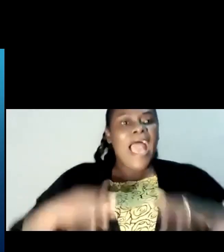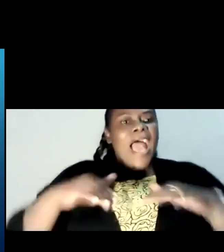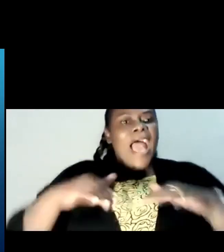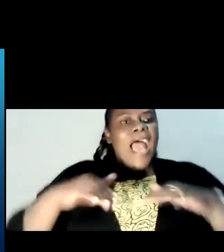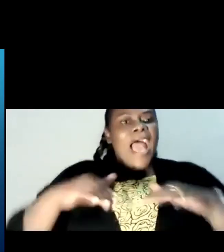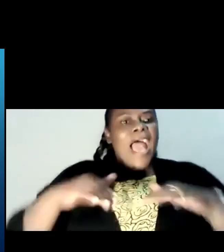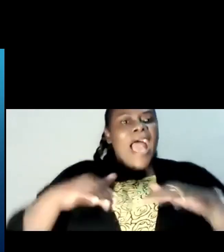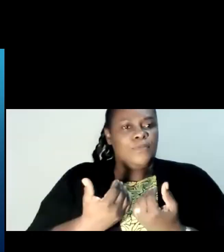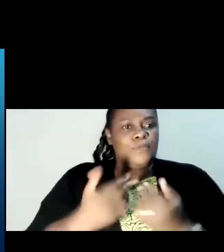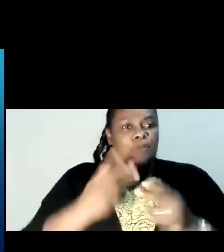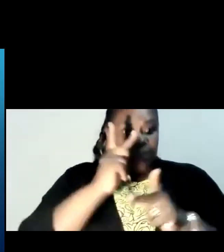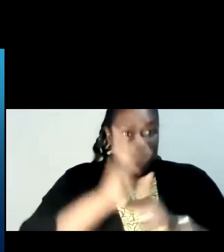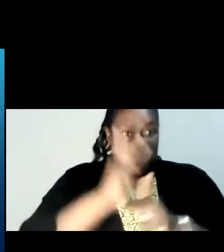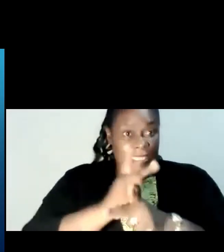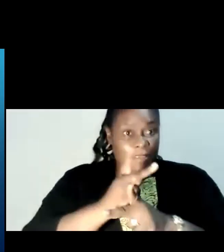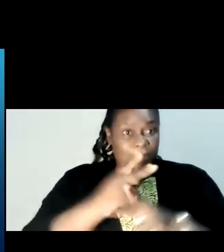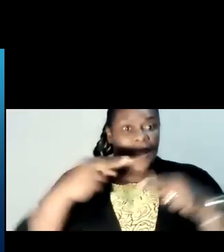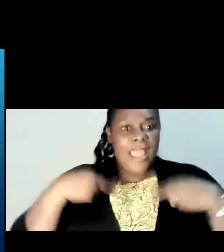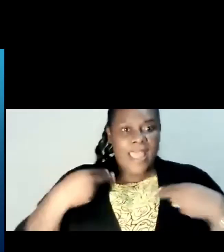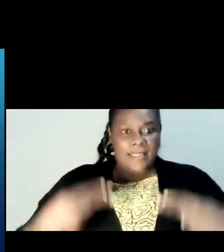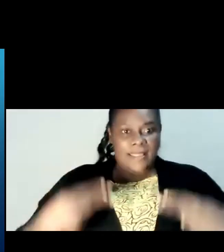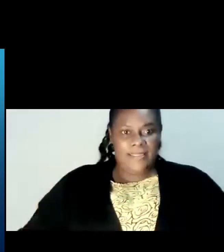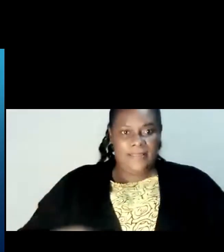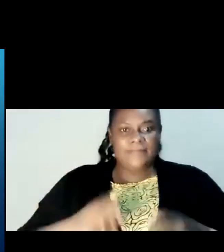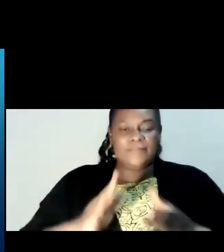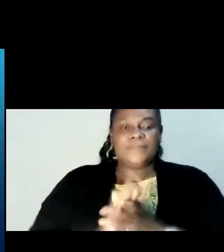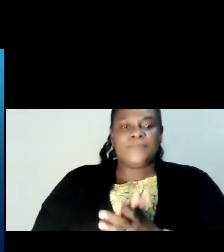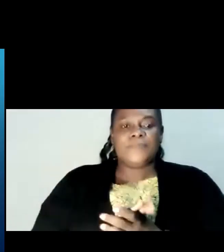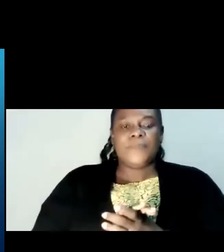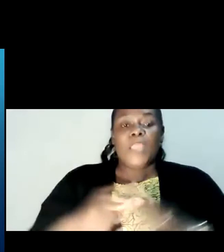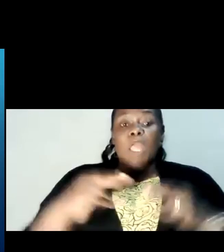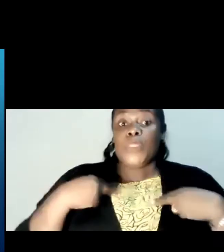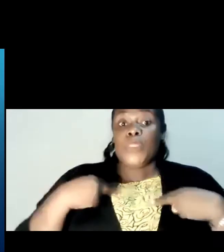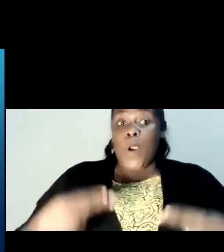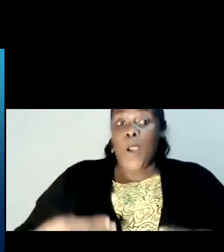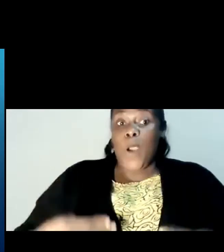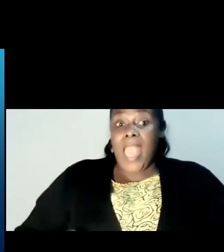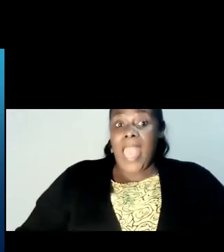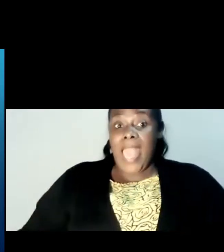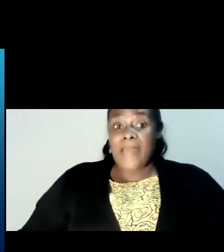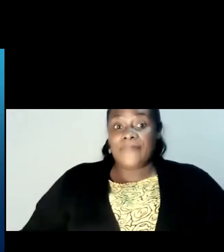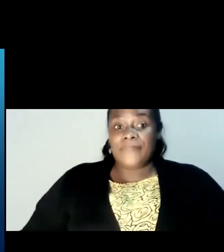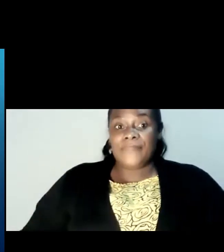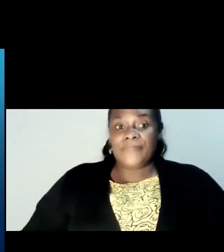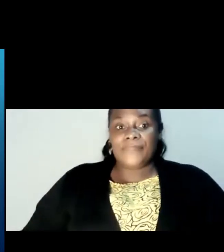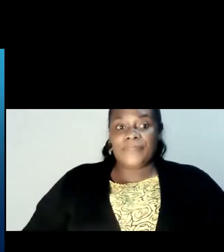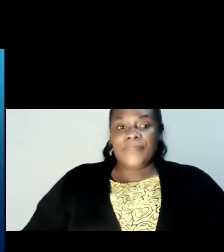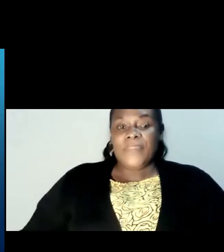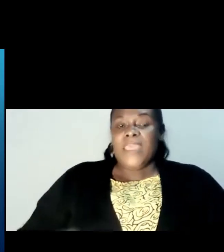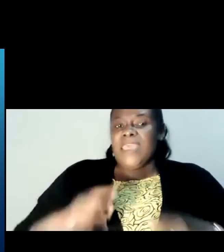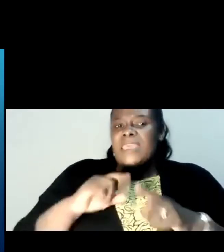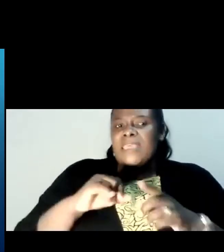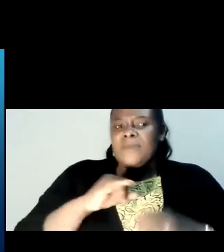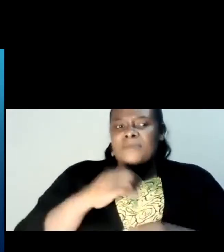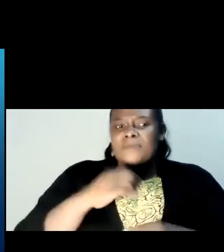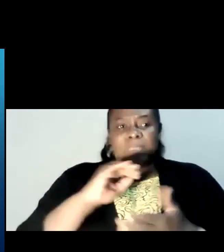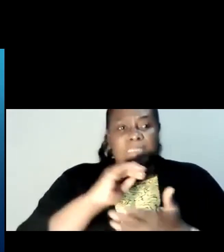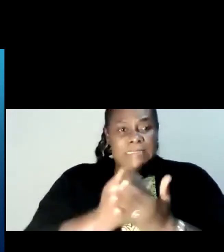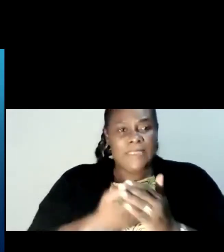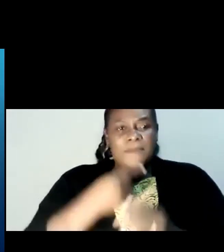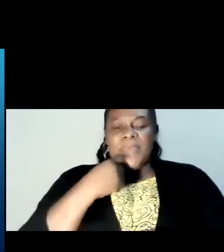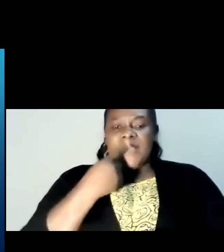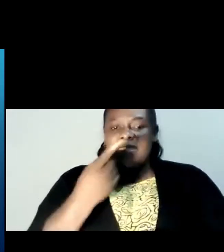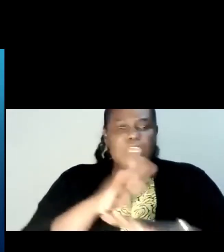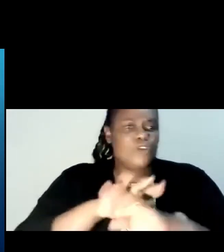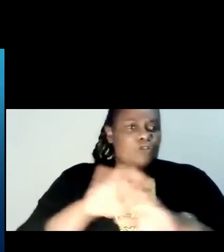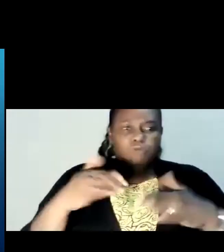So health may be defined by some people as the absence of disease from the body,